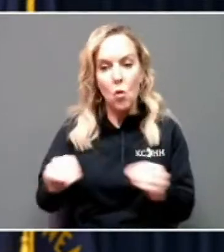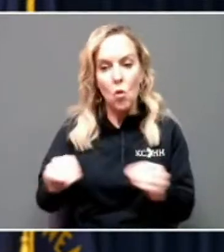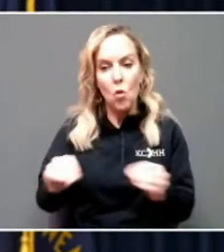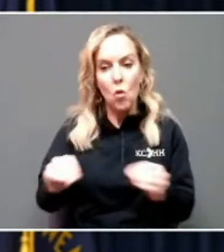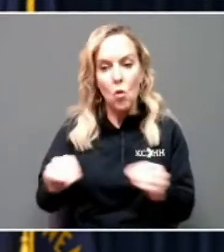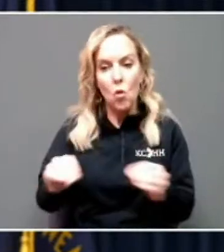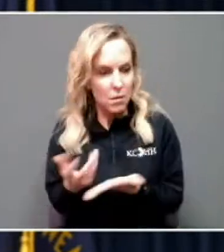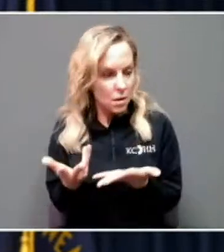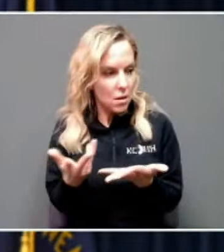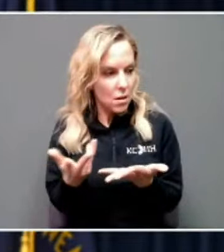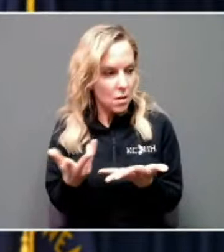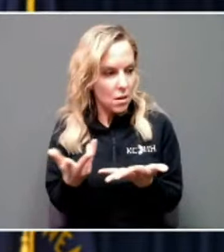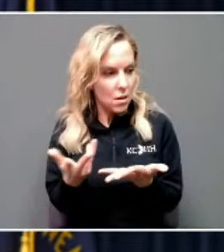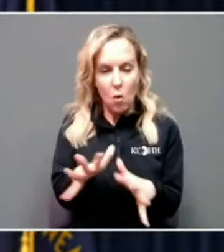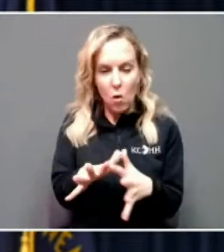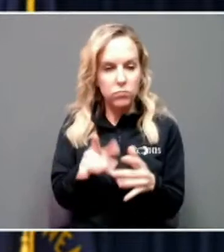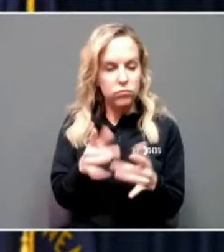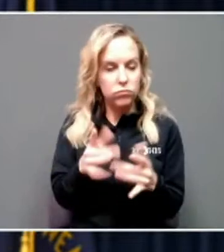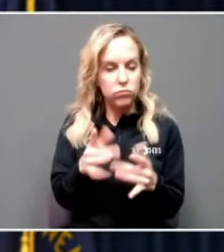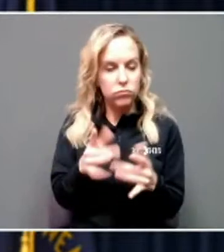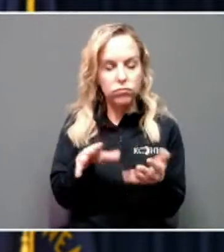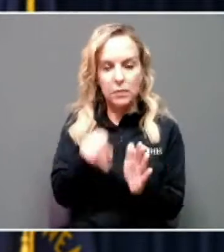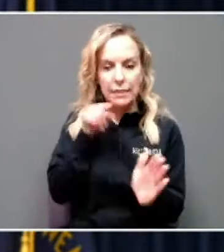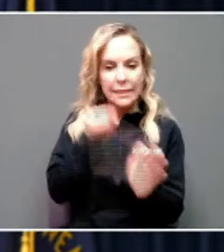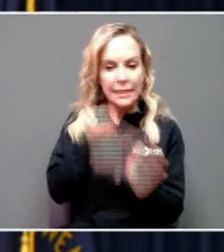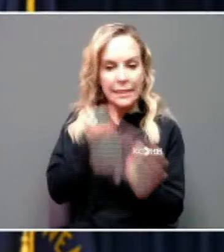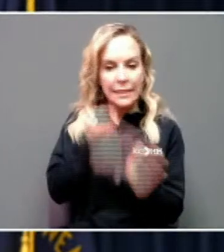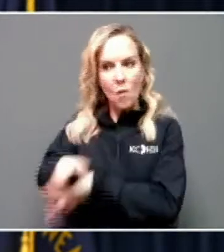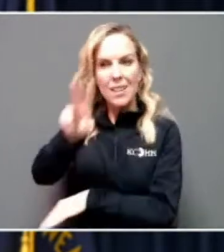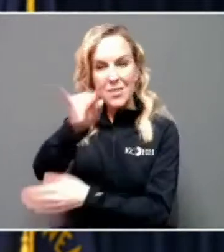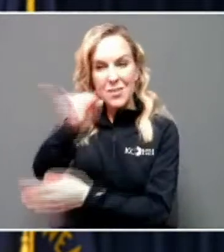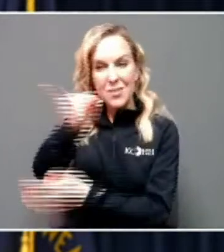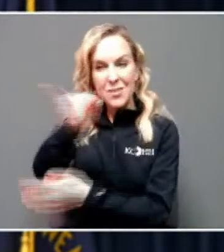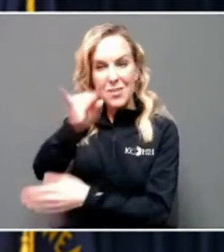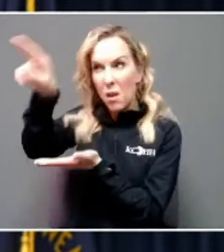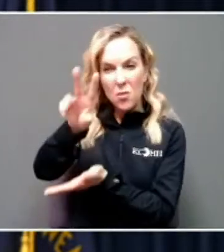killed 2,000 people in New York as it swept through. There were